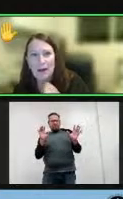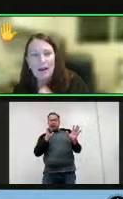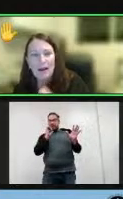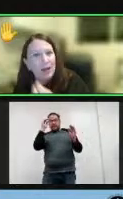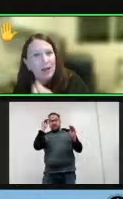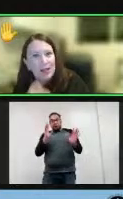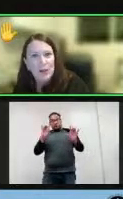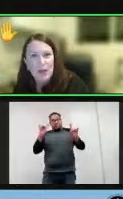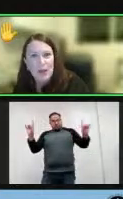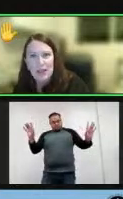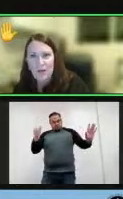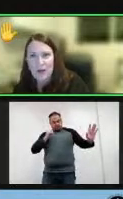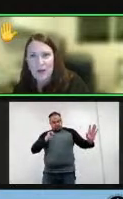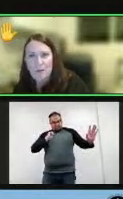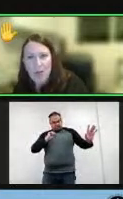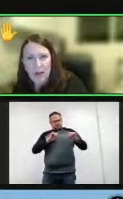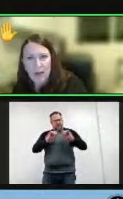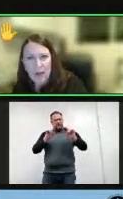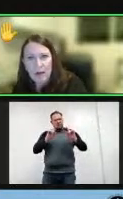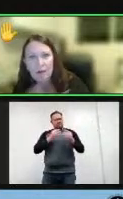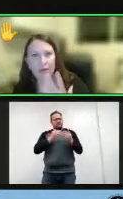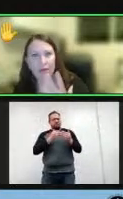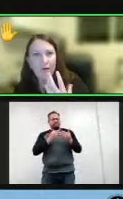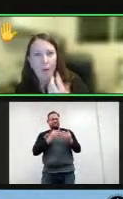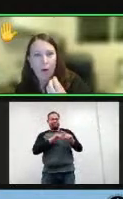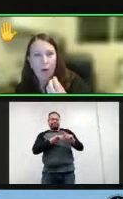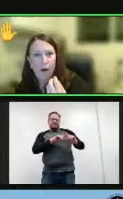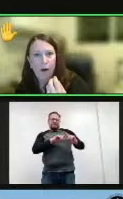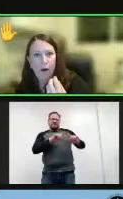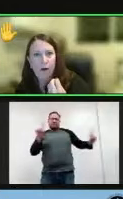but is there a different method